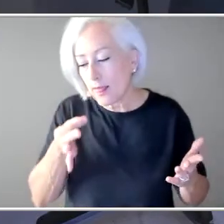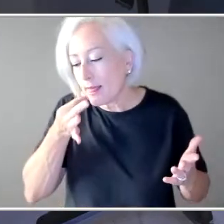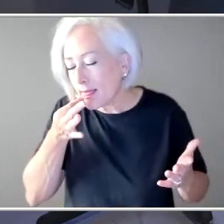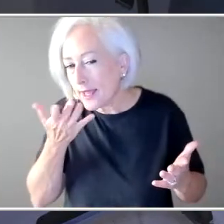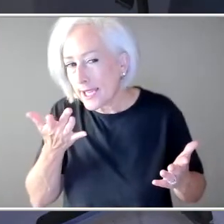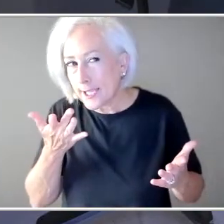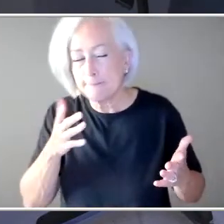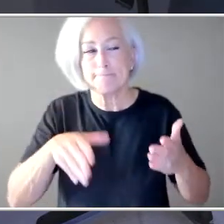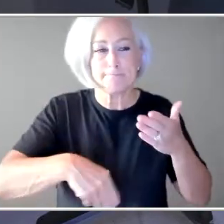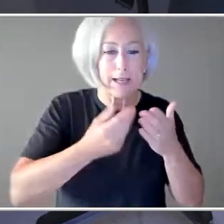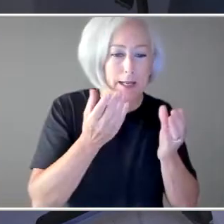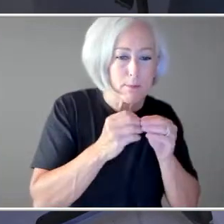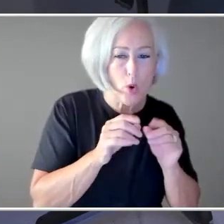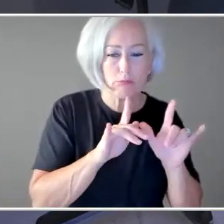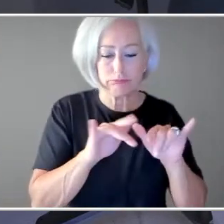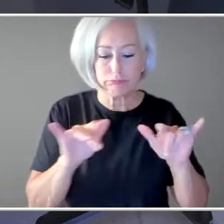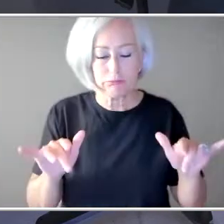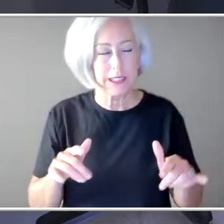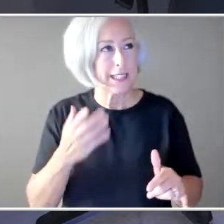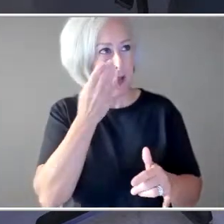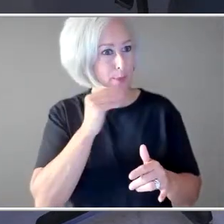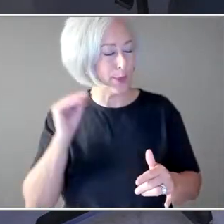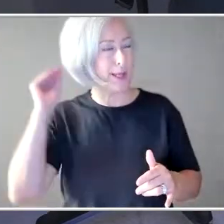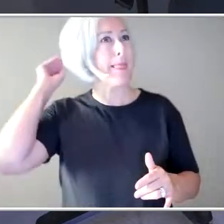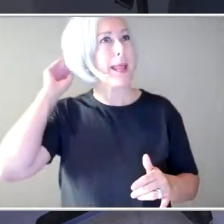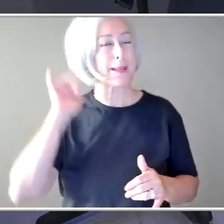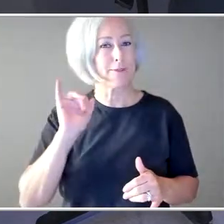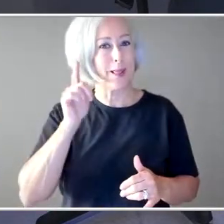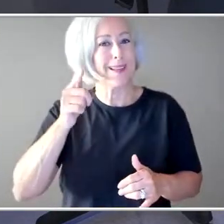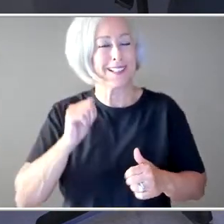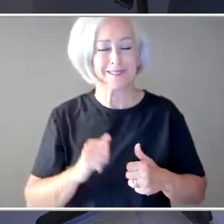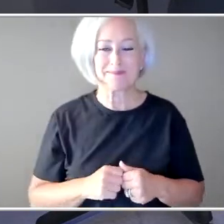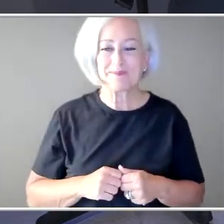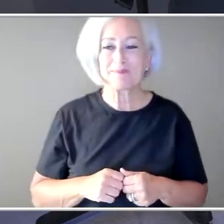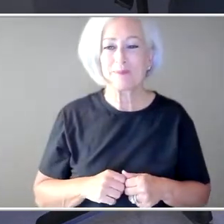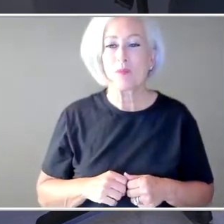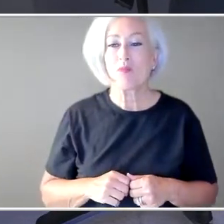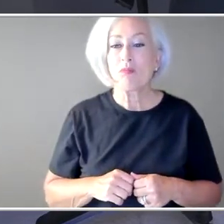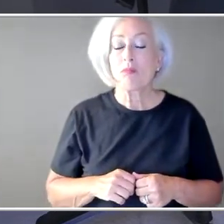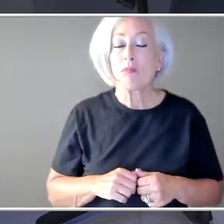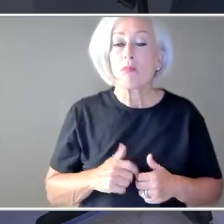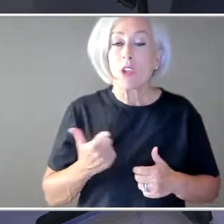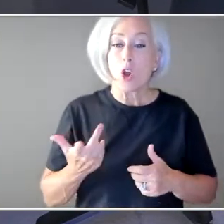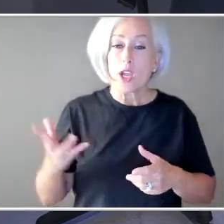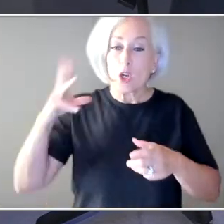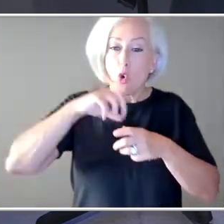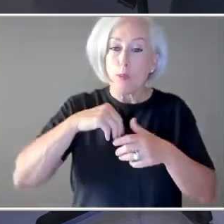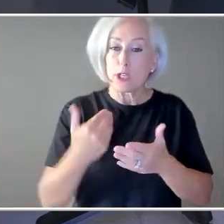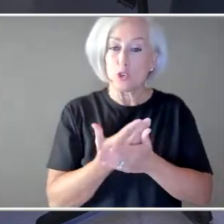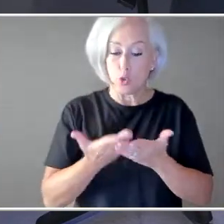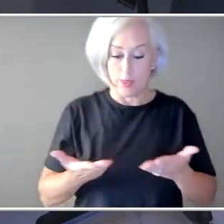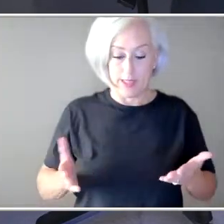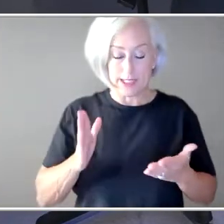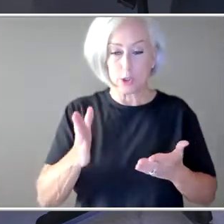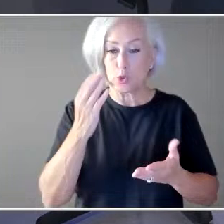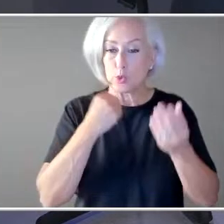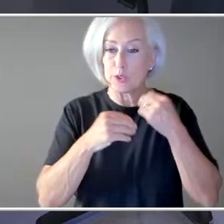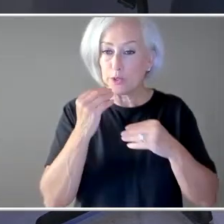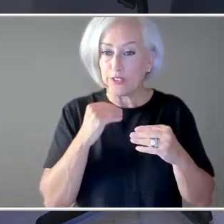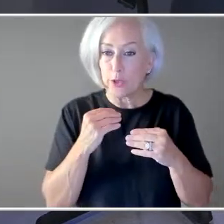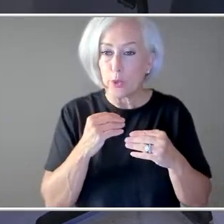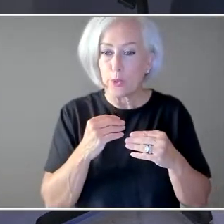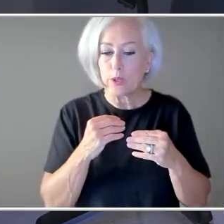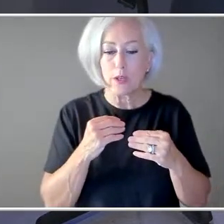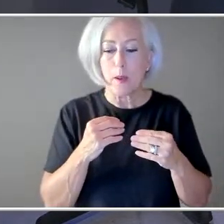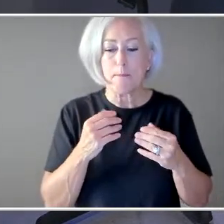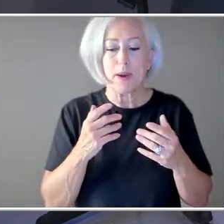good idea. I'm making a mental note of that. But you know, incorporating new things into your diet, very important, but what about trying to get things out of the